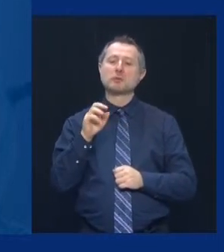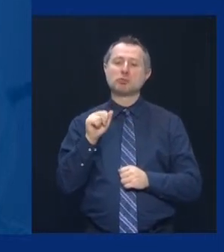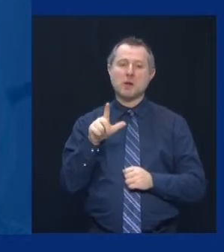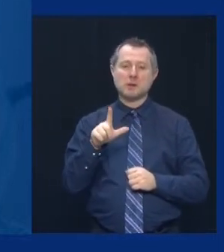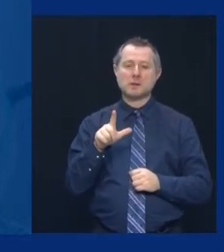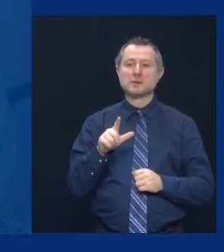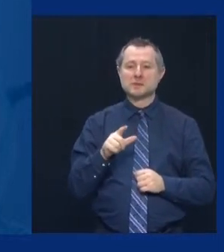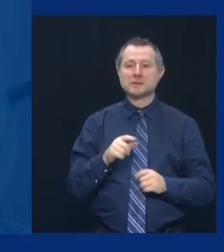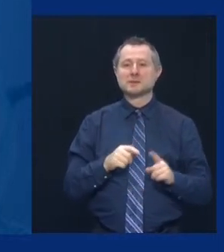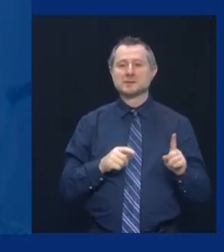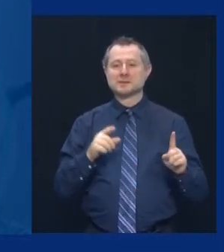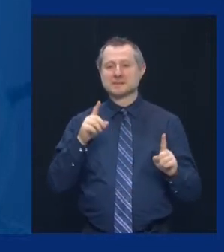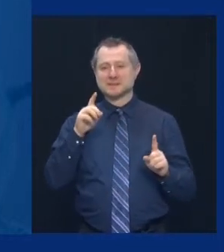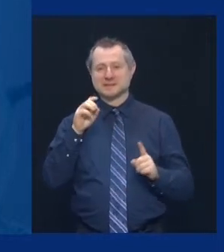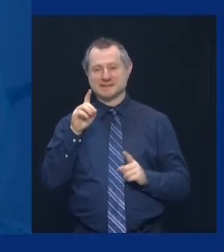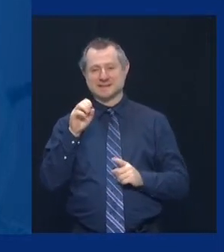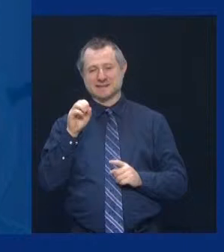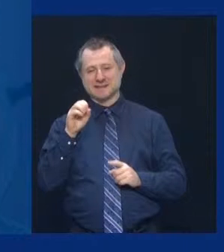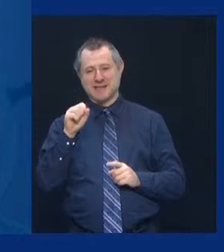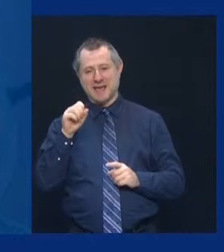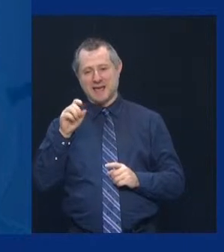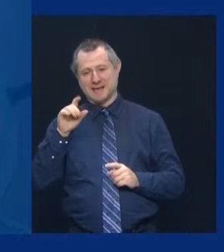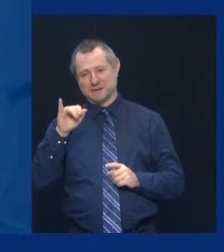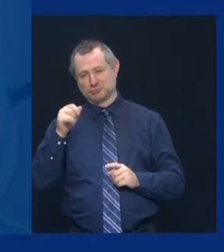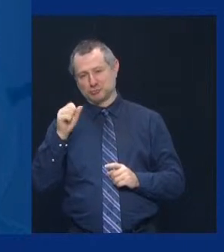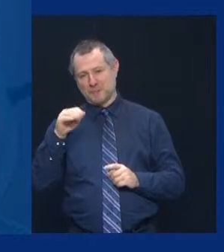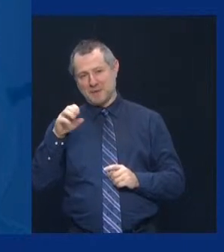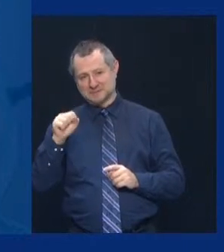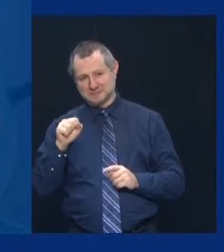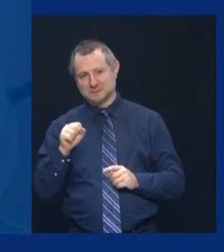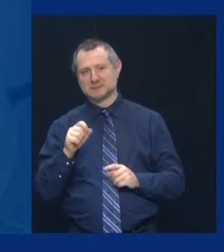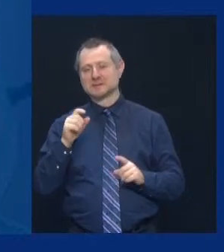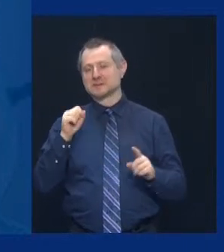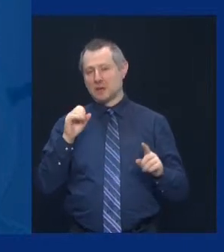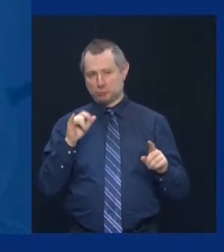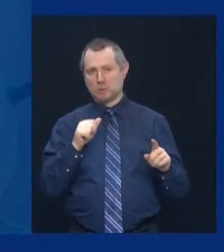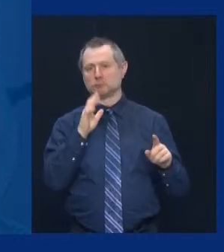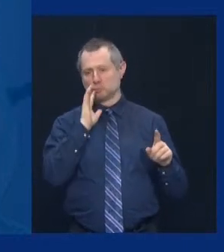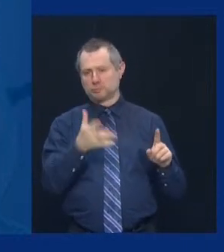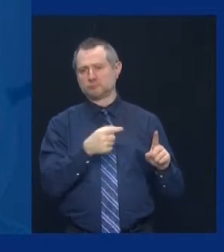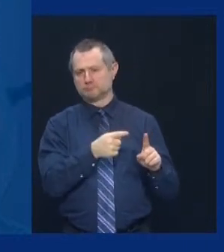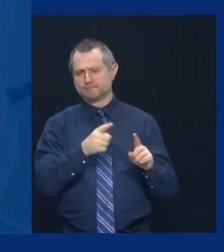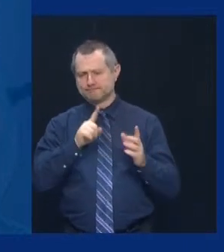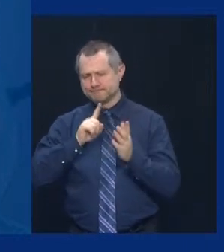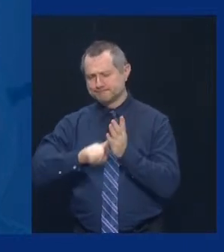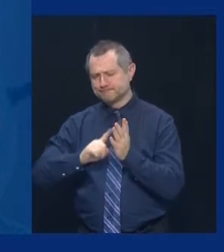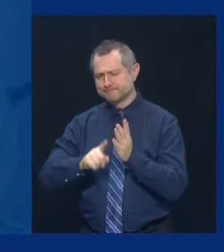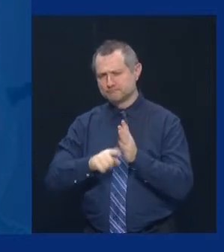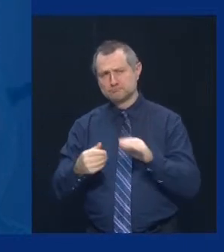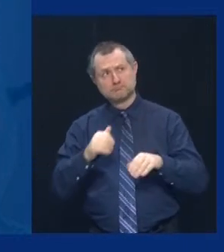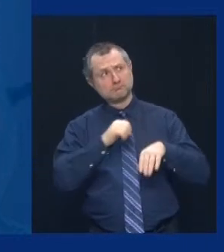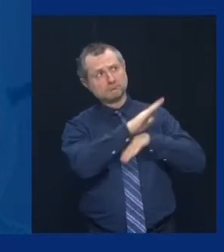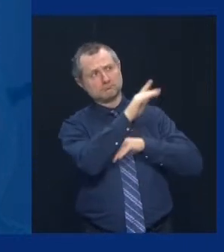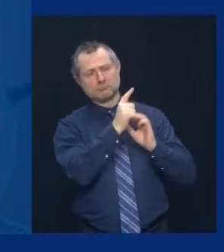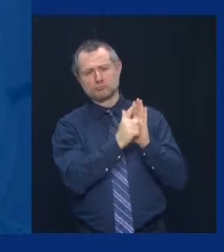her office is going to take it on and make it a priority. And we want to send a clear